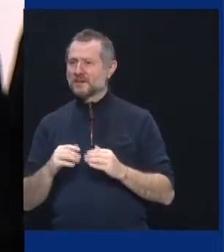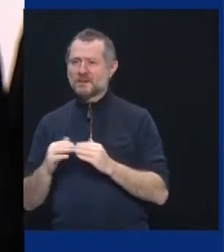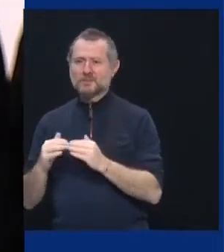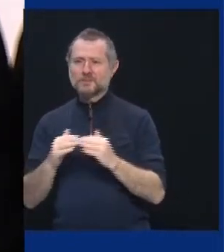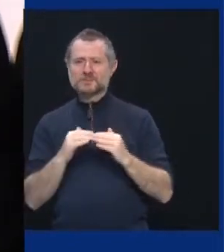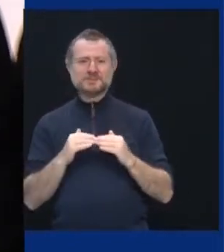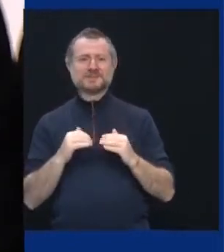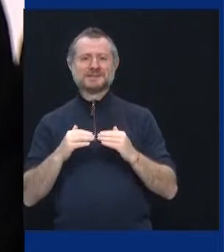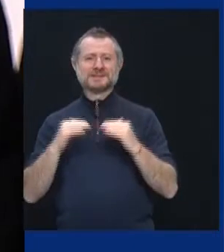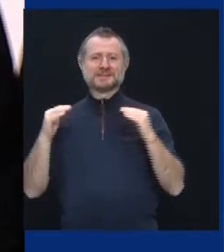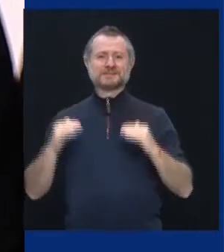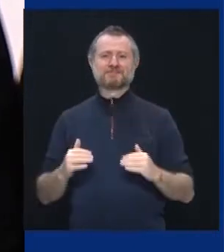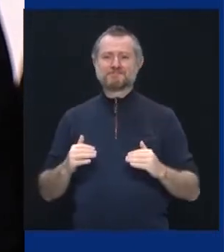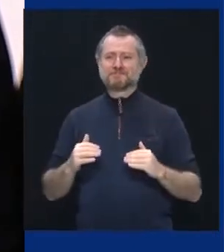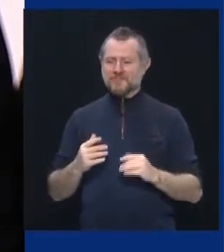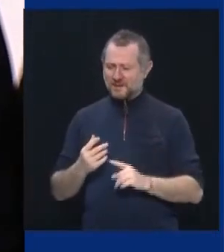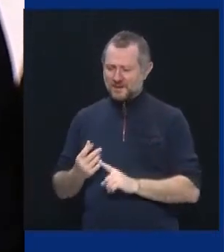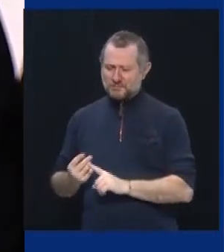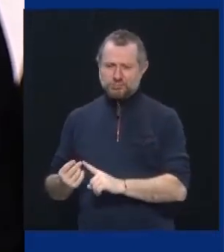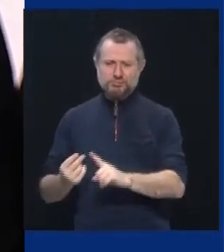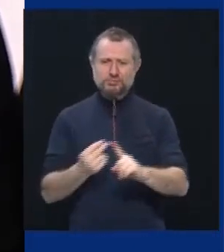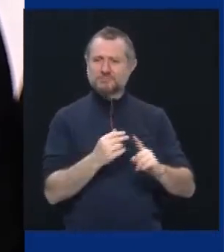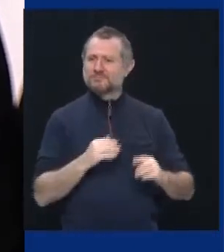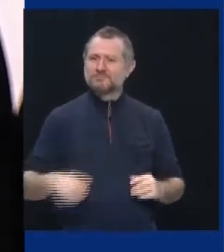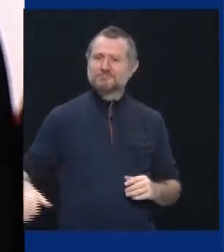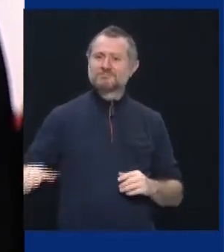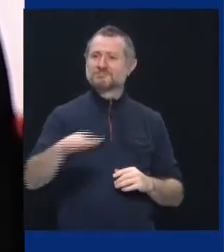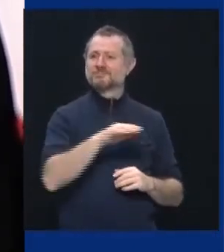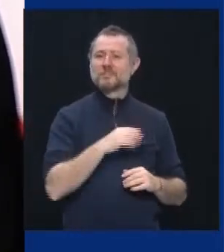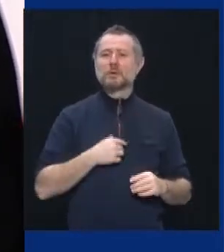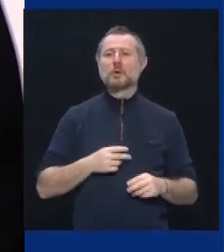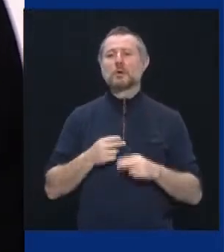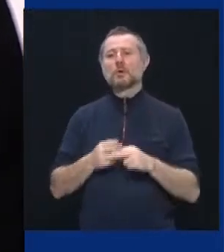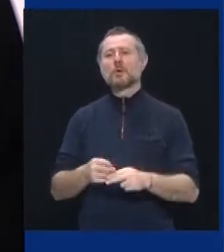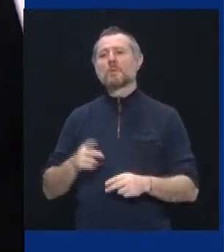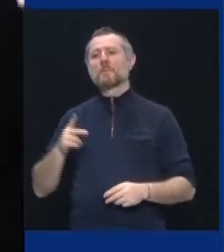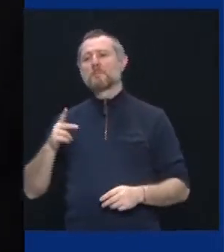vaccinate people. This pop-up at this